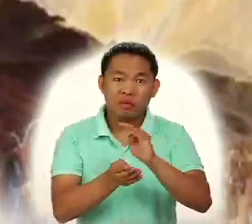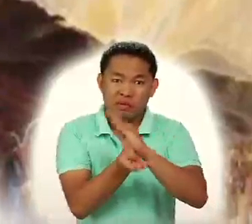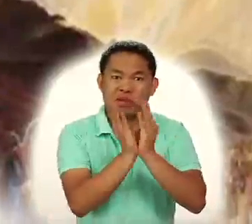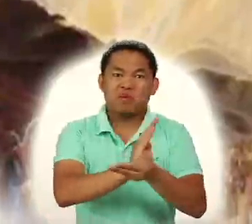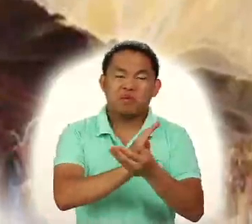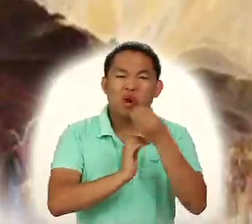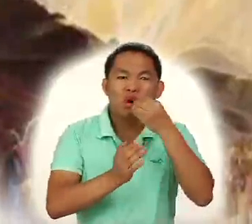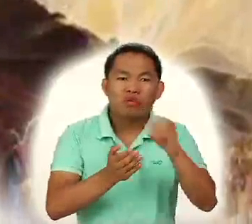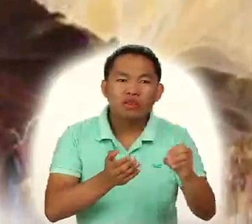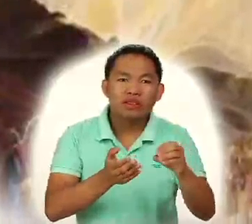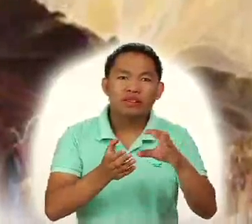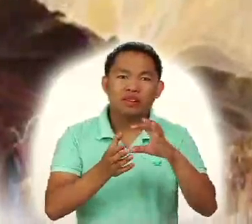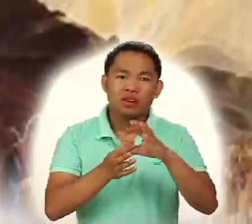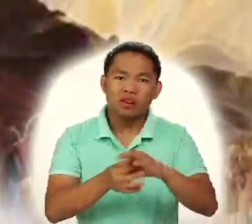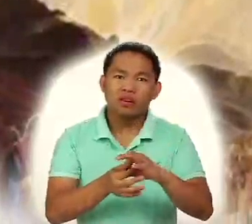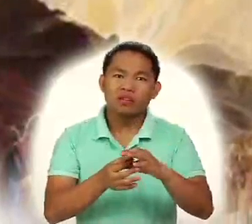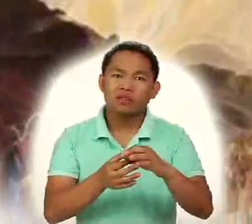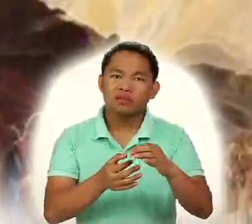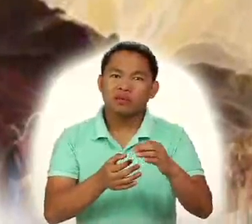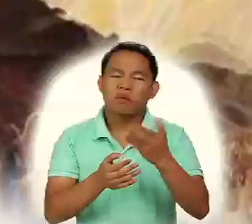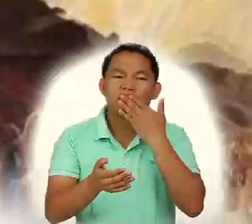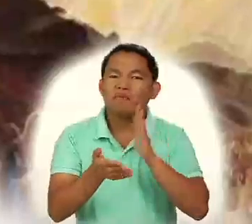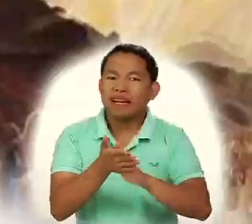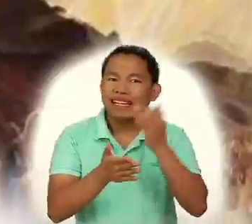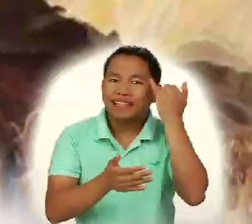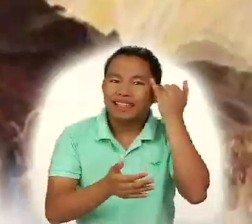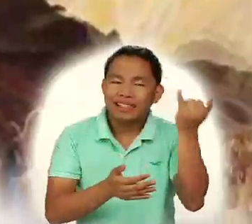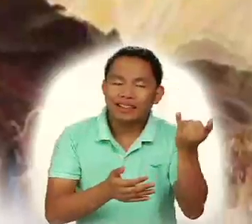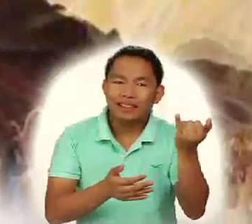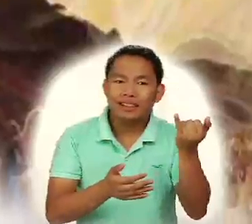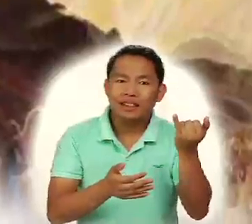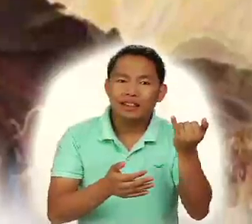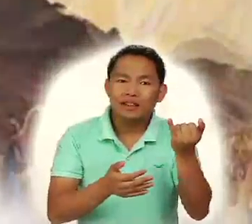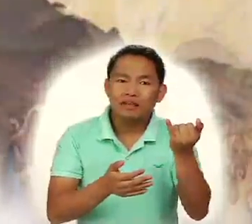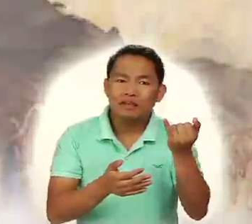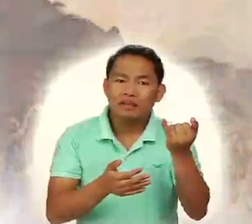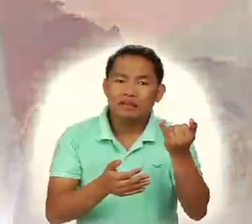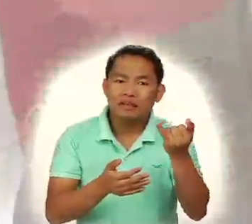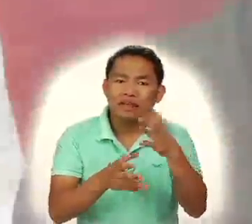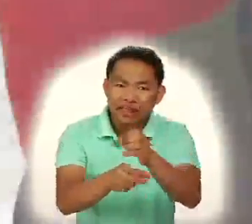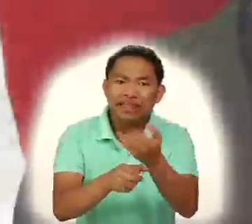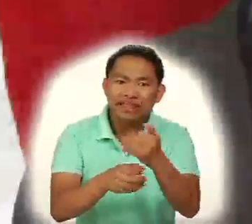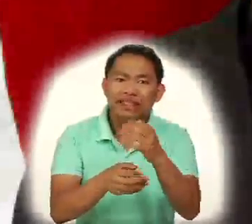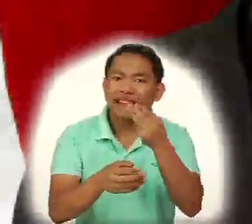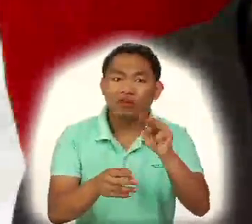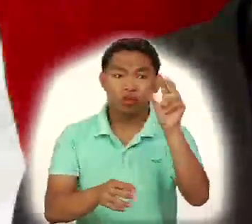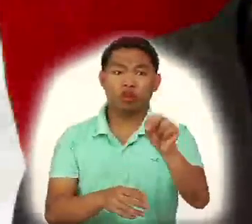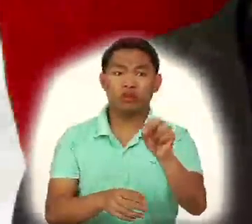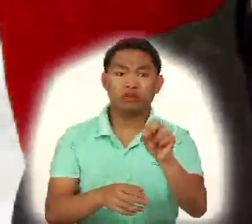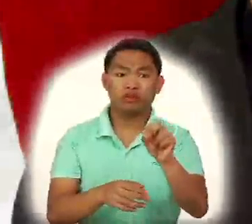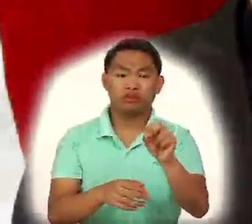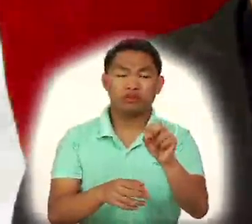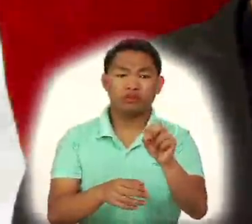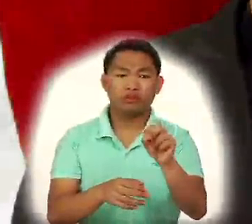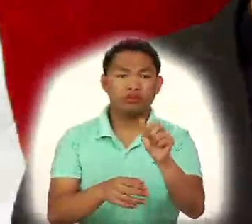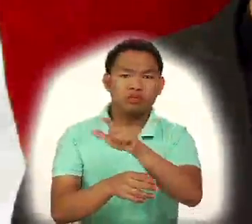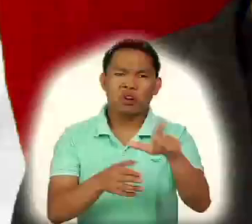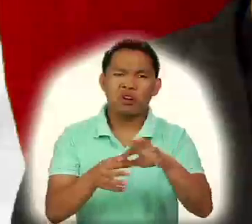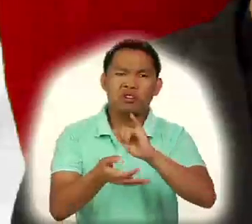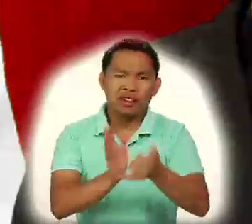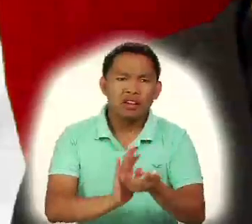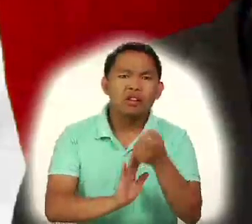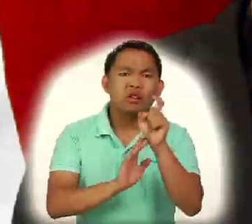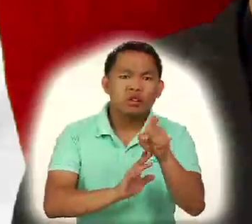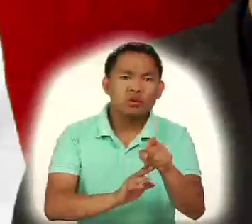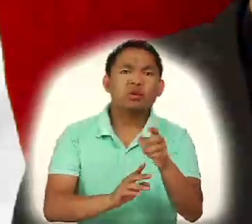slander and ill thoughts and ill talk, coveting them. No. All of these are